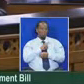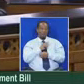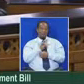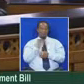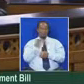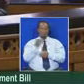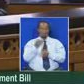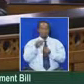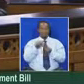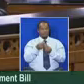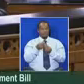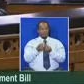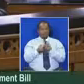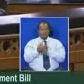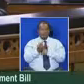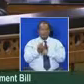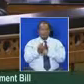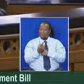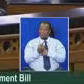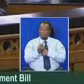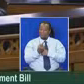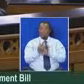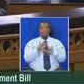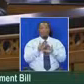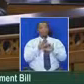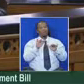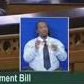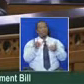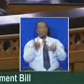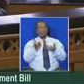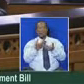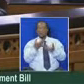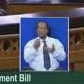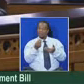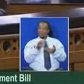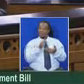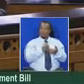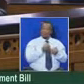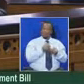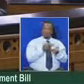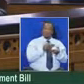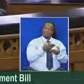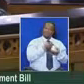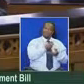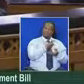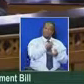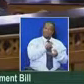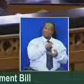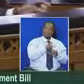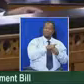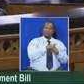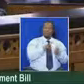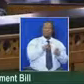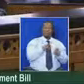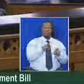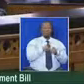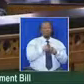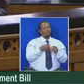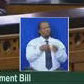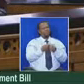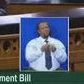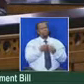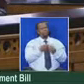for immorality, then the processing of weapons must be used. There is something like monetary terror,